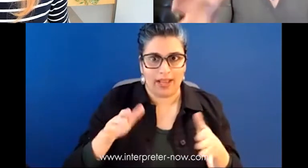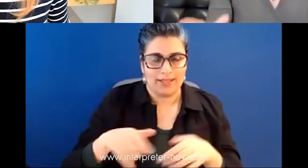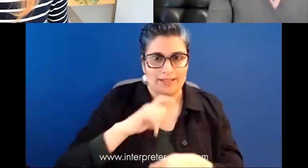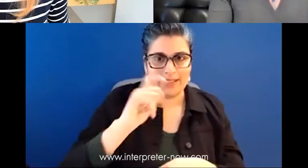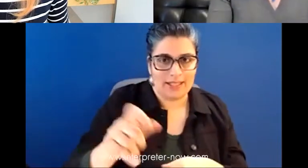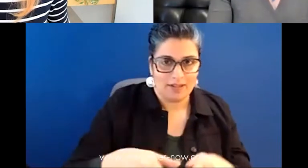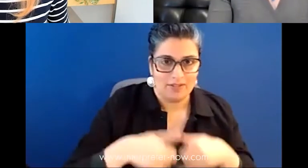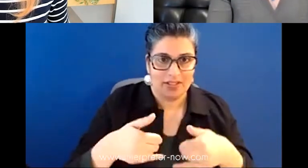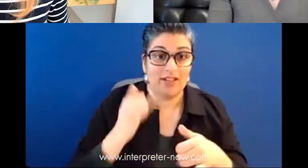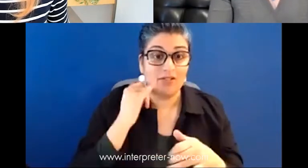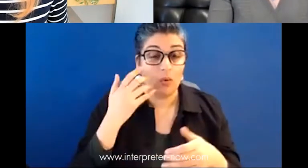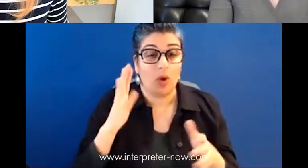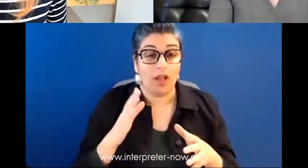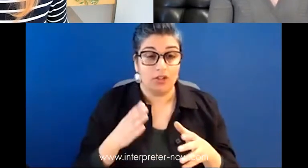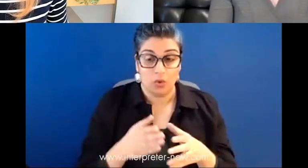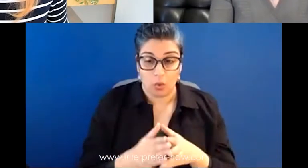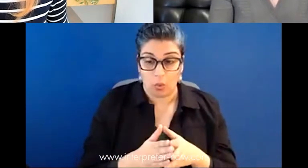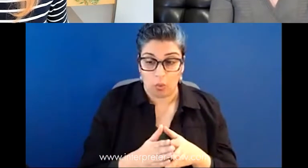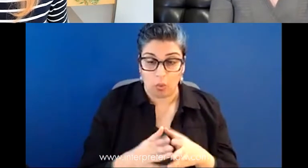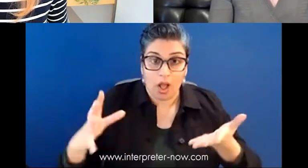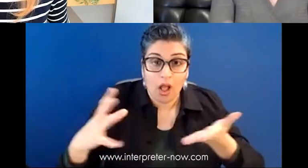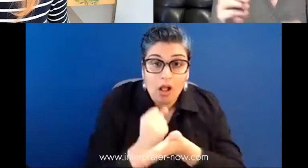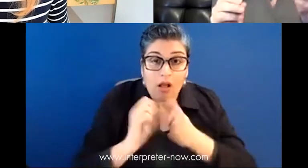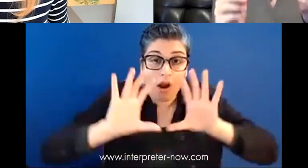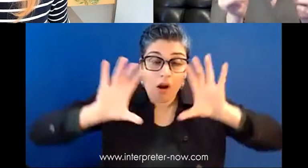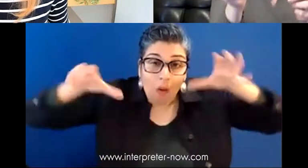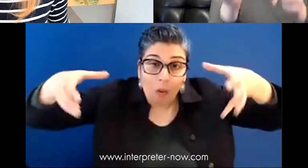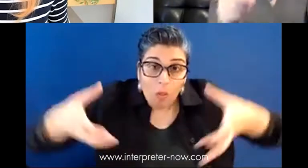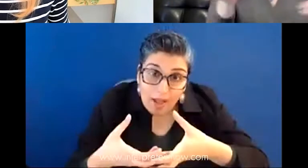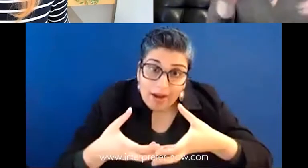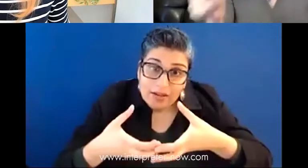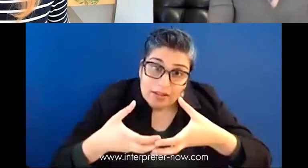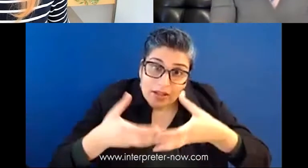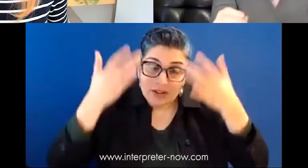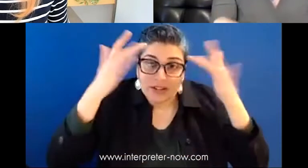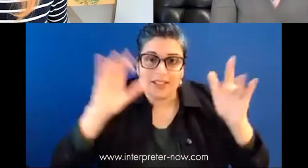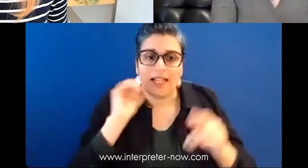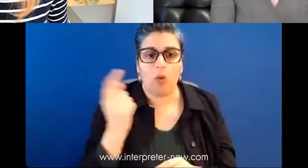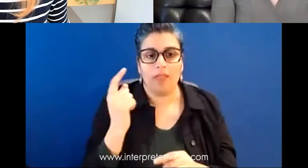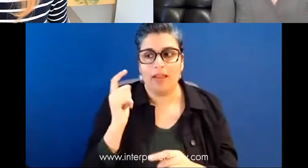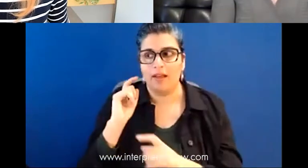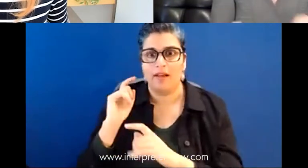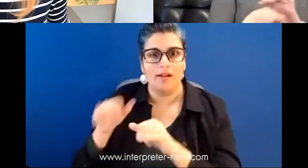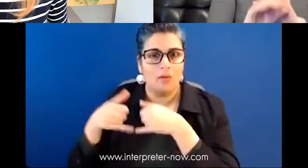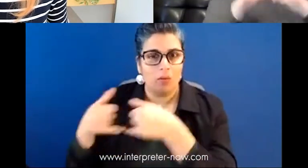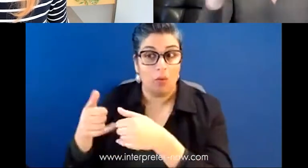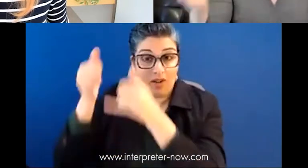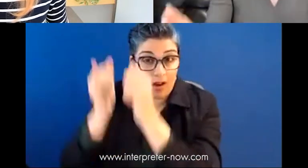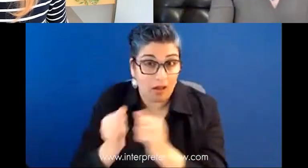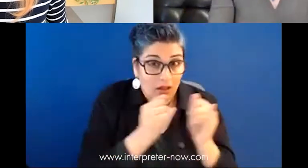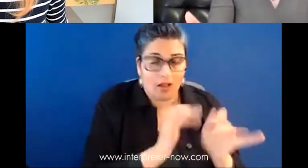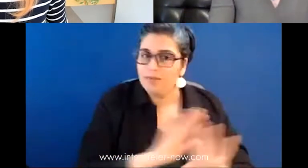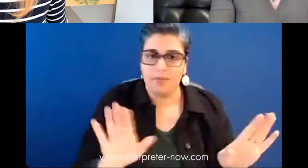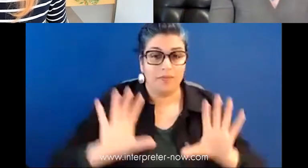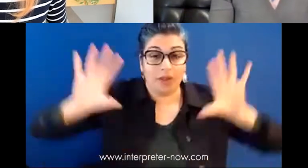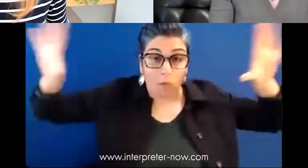the collective intelligence of a community, not just how much reward every individual gets, but how much reward